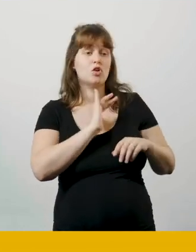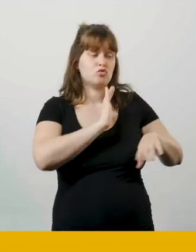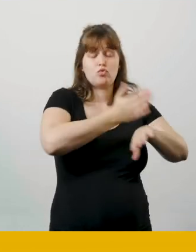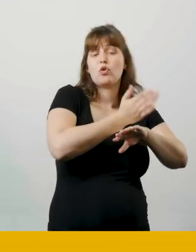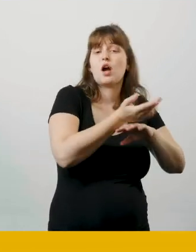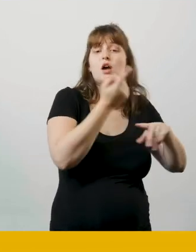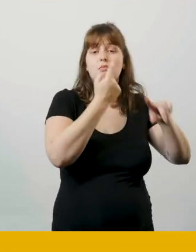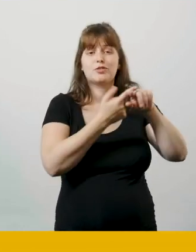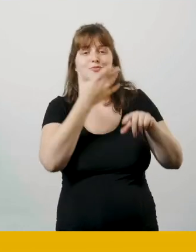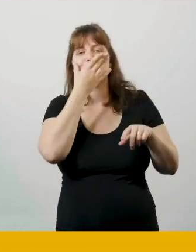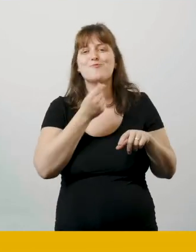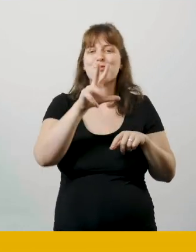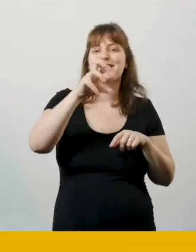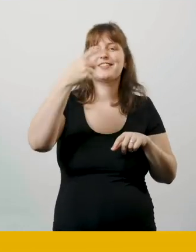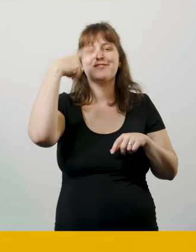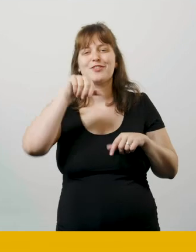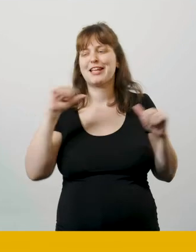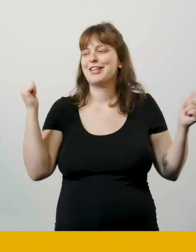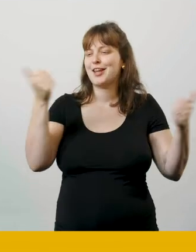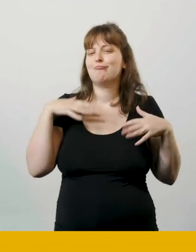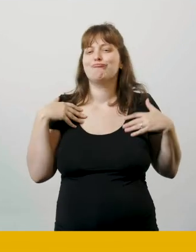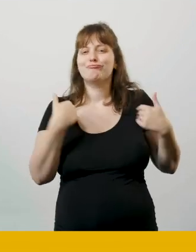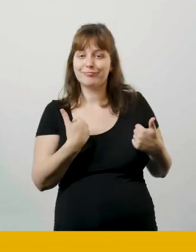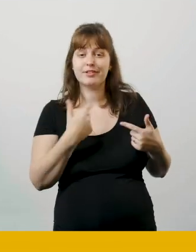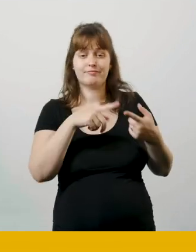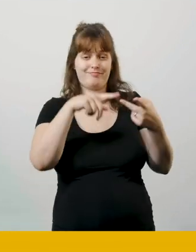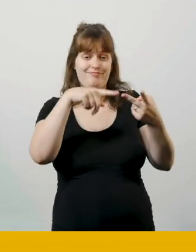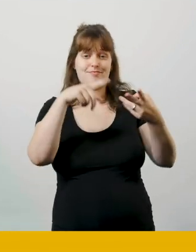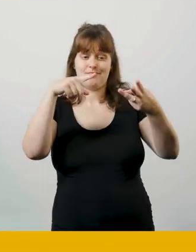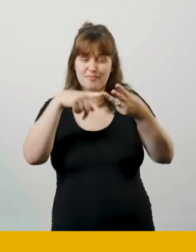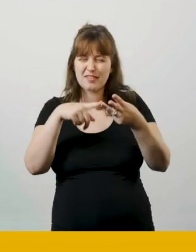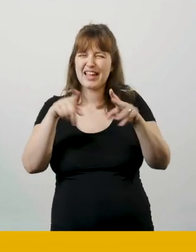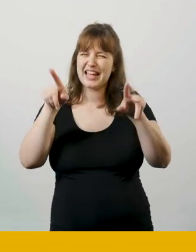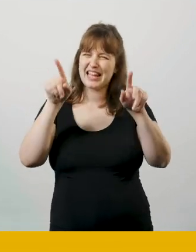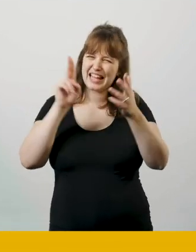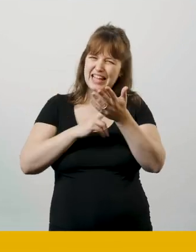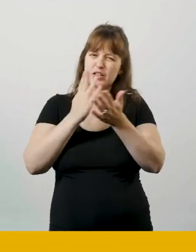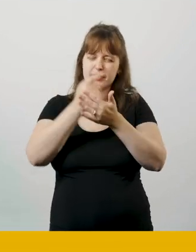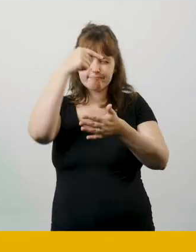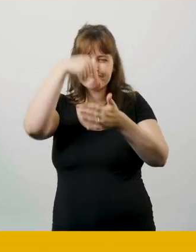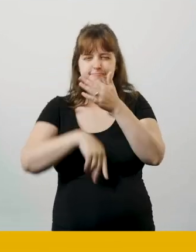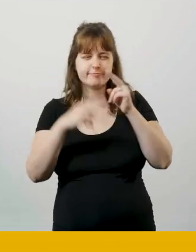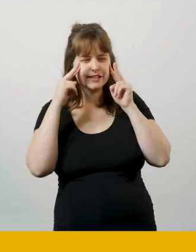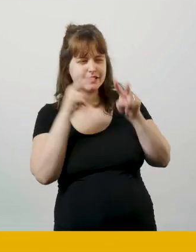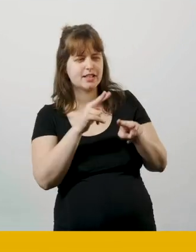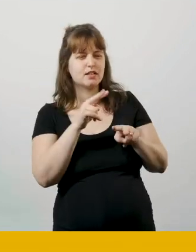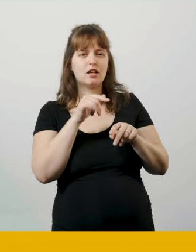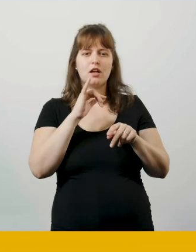beautiful bathroom that are comfortable for all, but really understanding which are